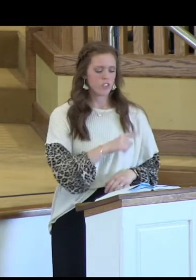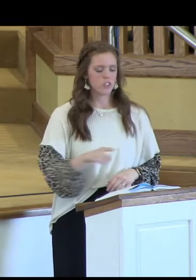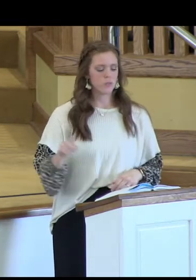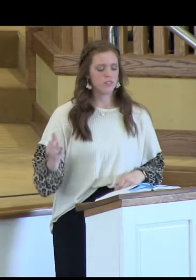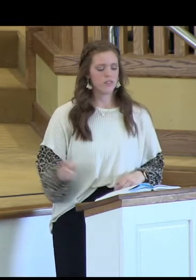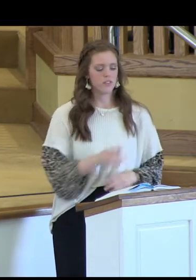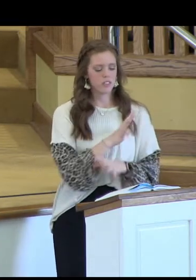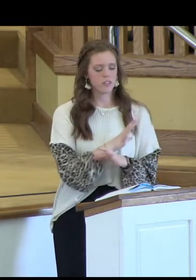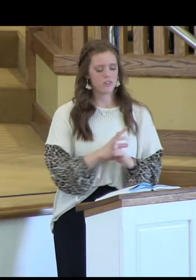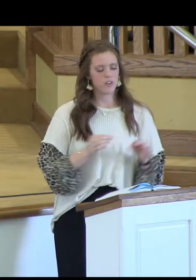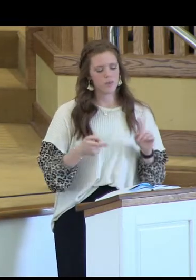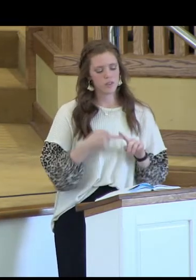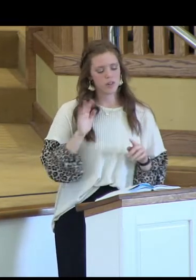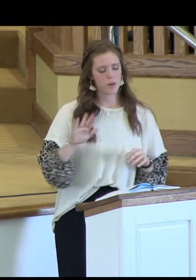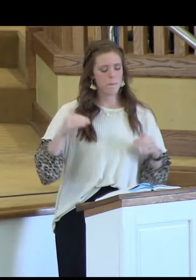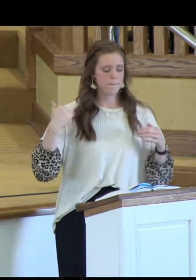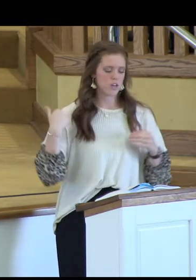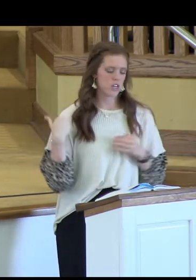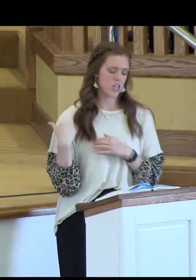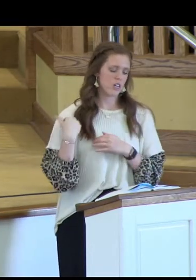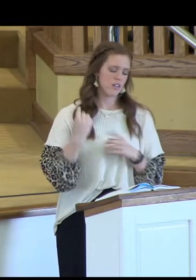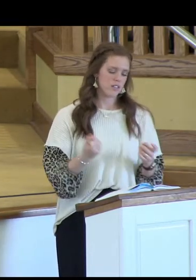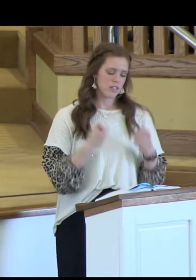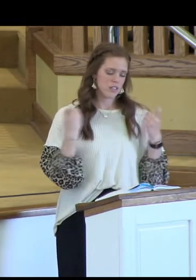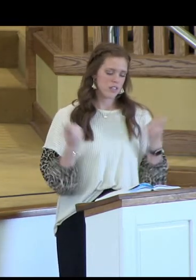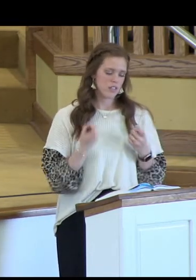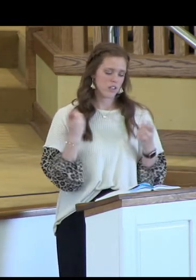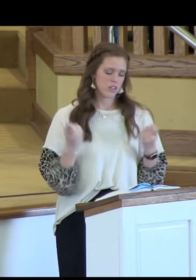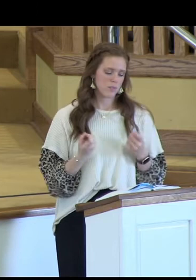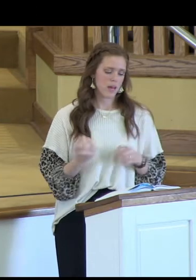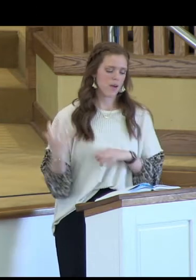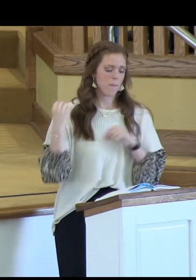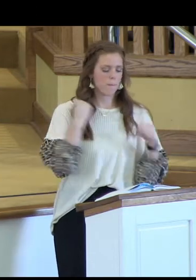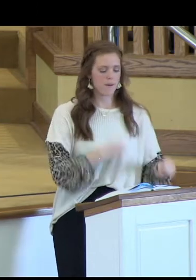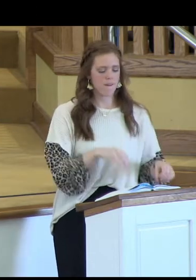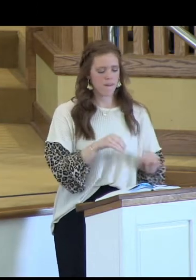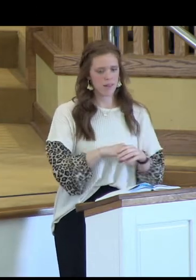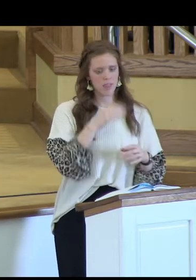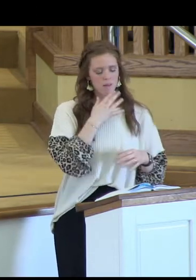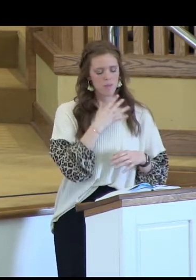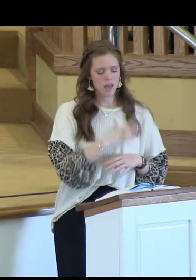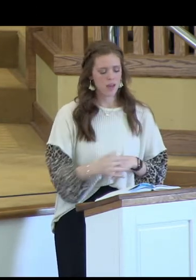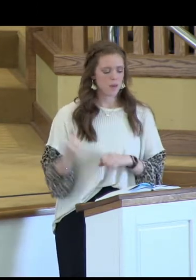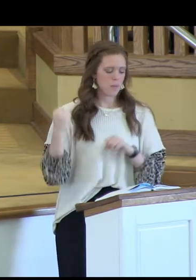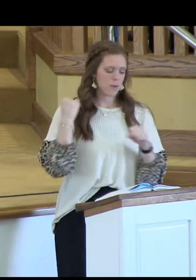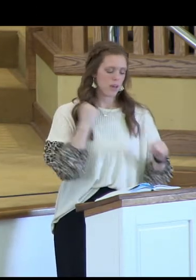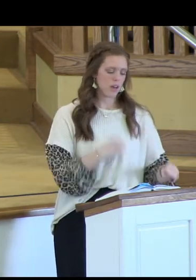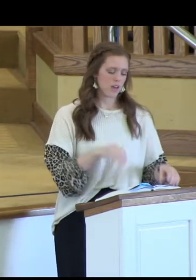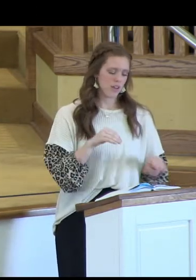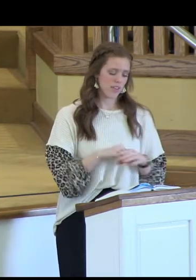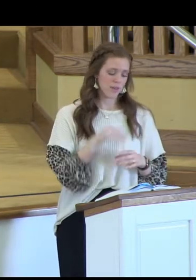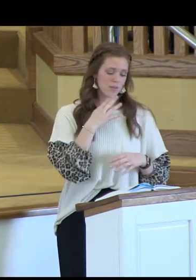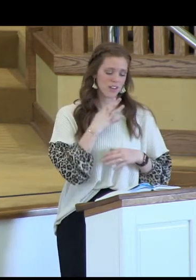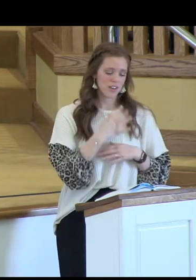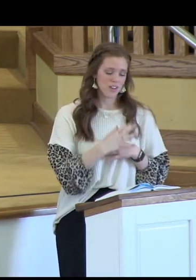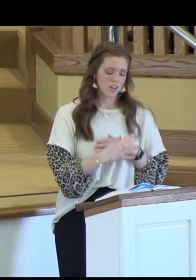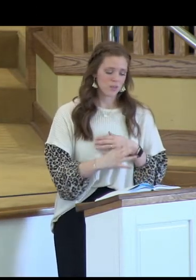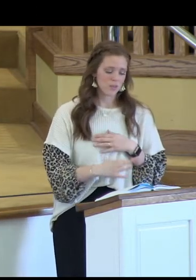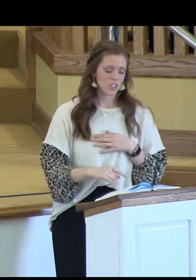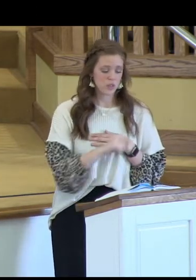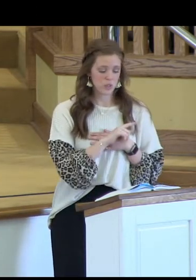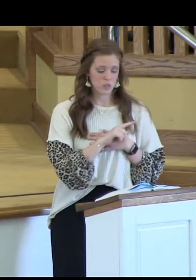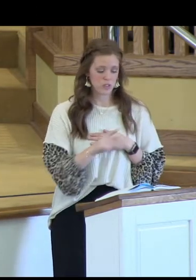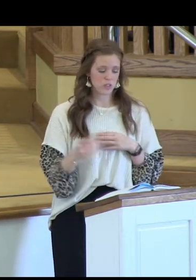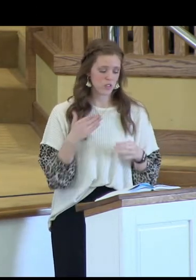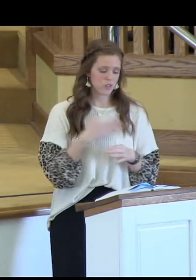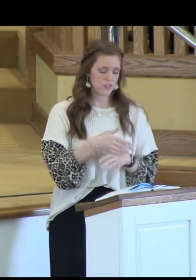Would you be free from your burden of sin? There's power in the blood, power in the blood. Would